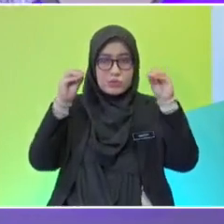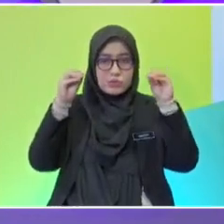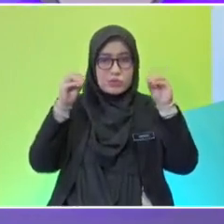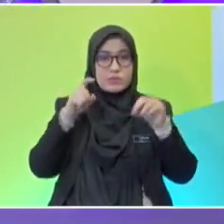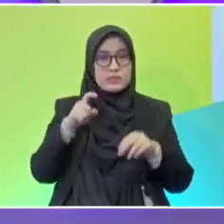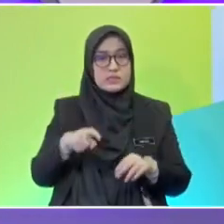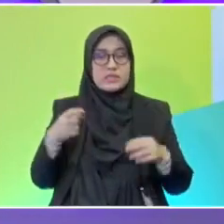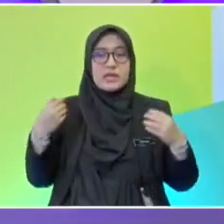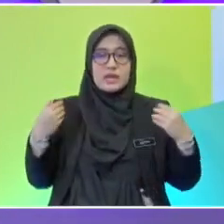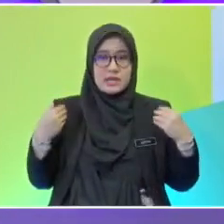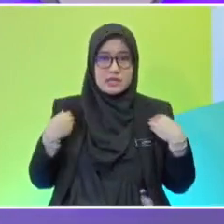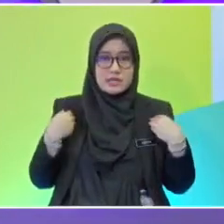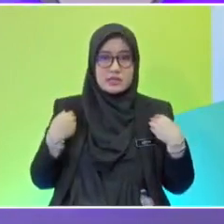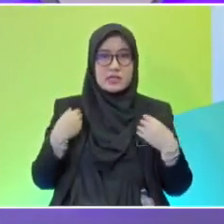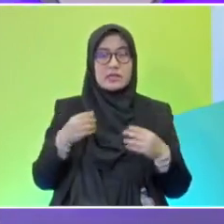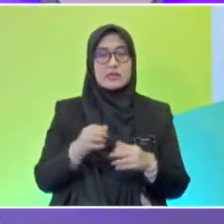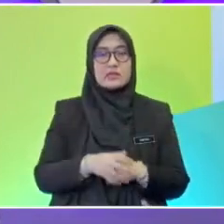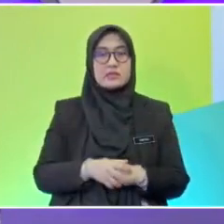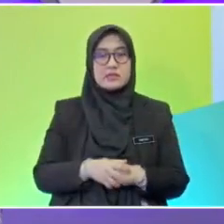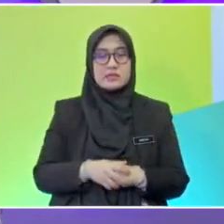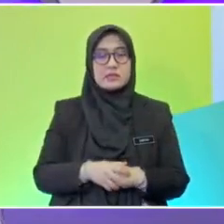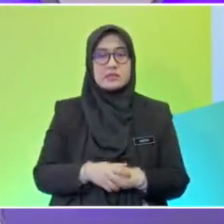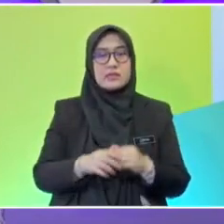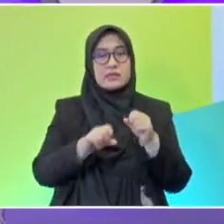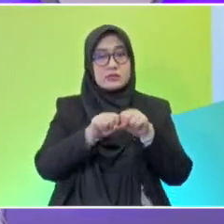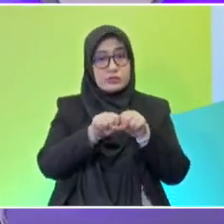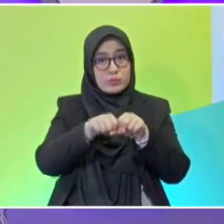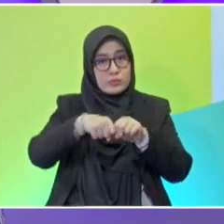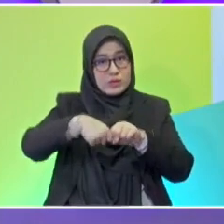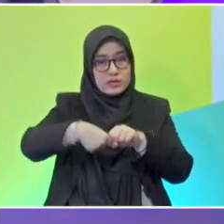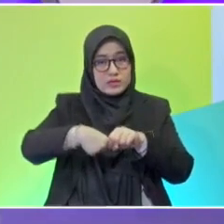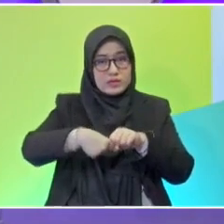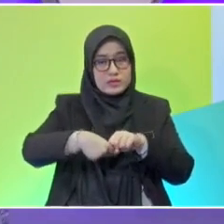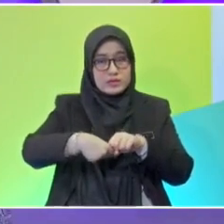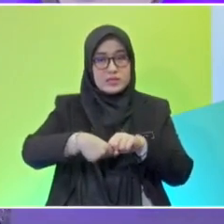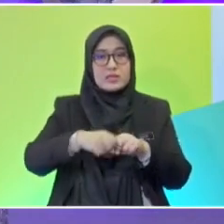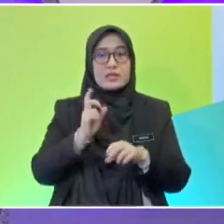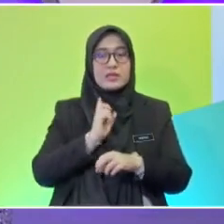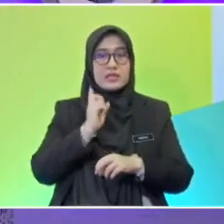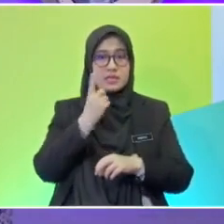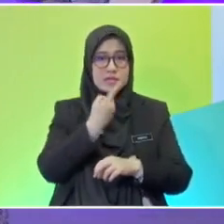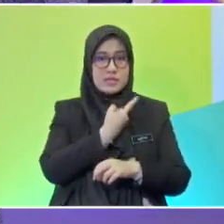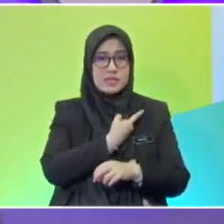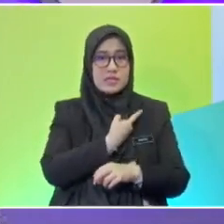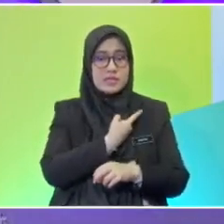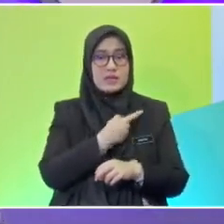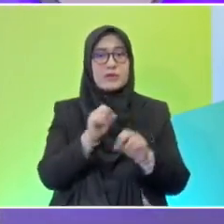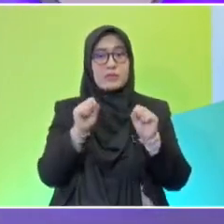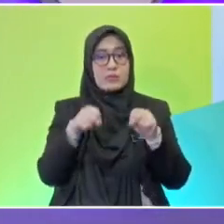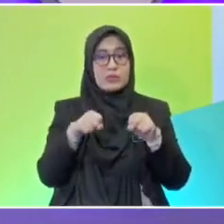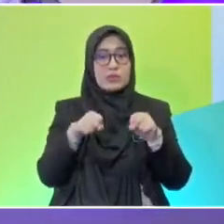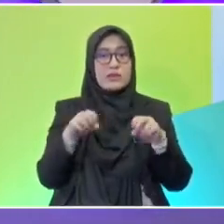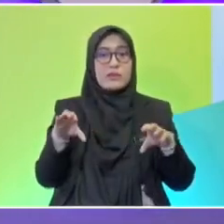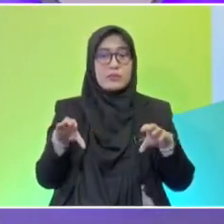what are the instruments we can use to conduct PBD, and how do we map the learning standards to the